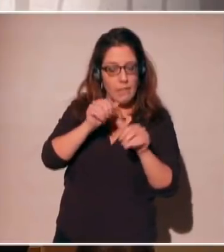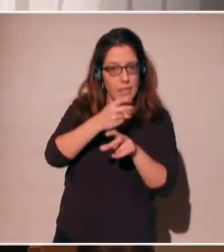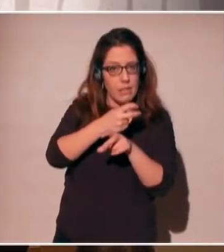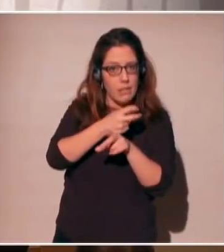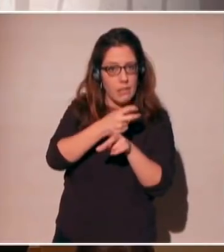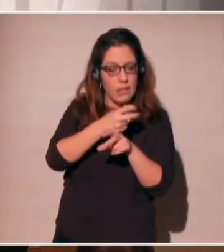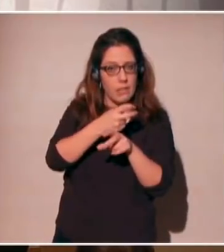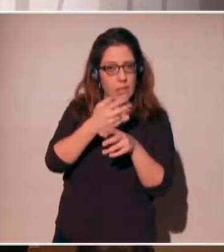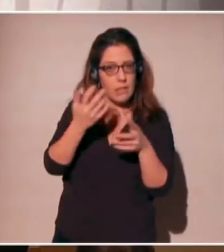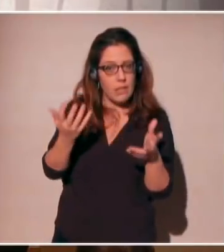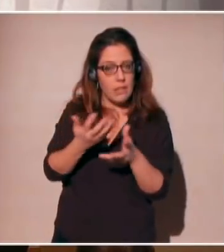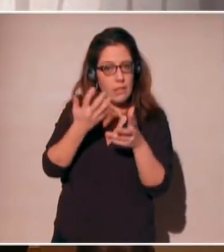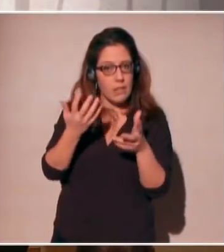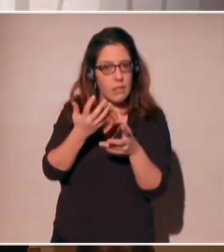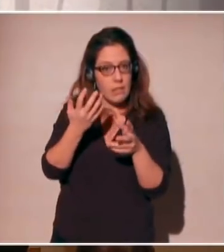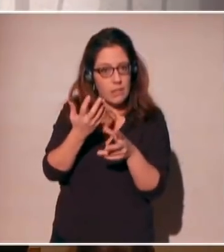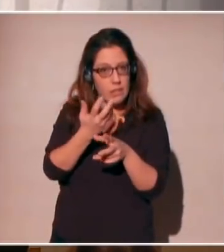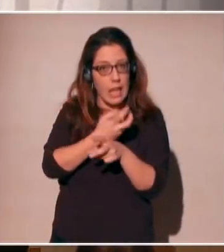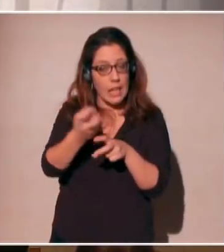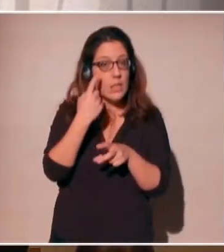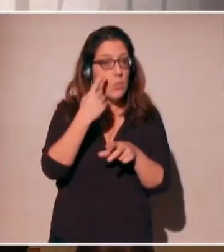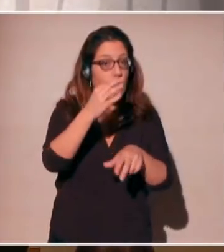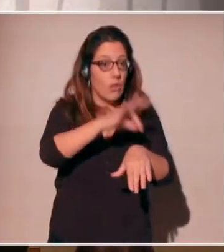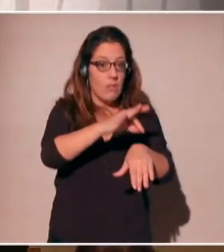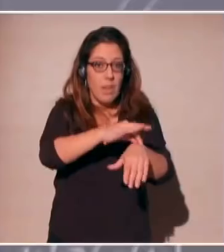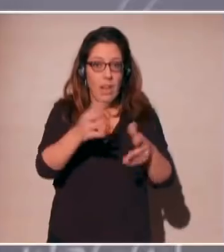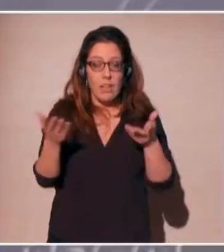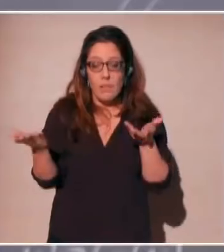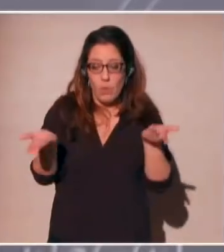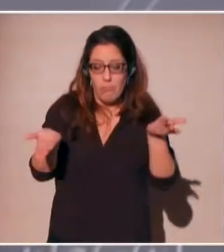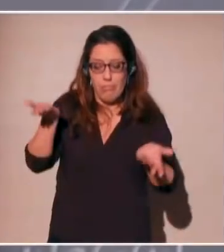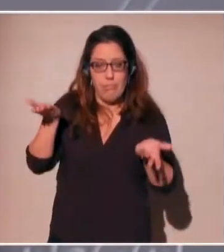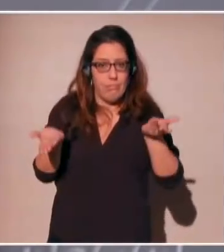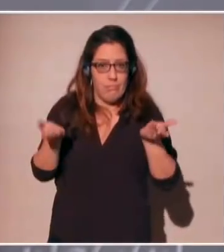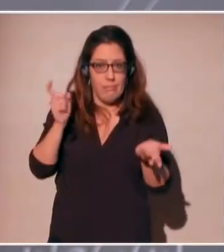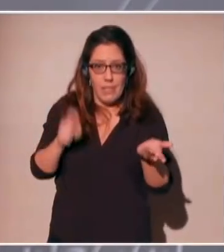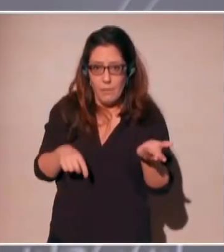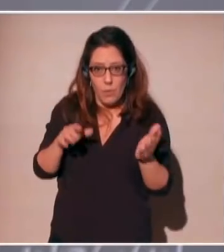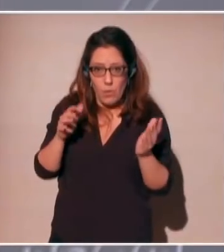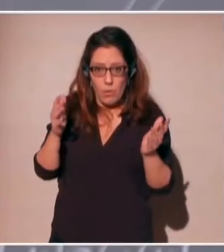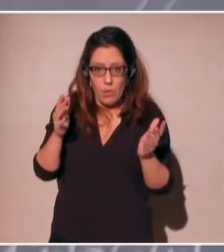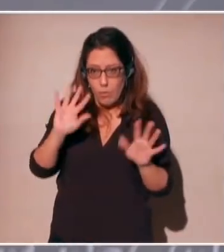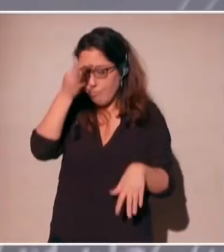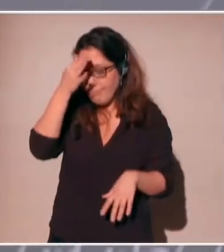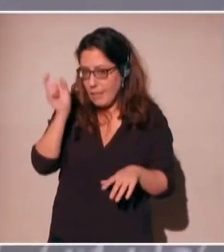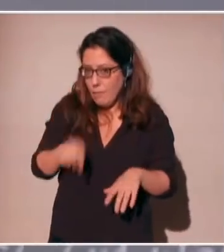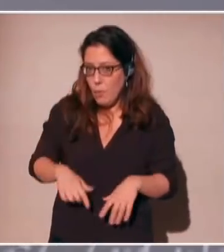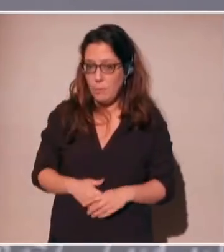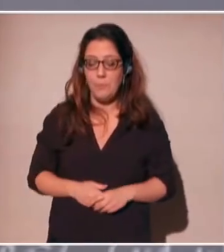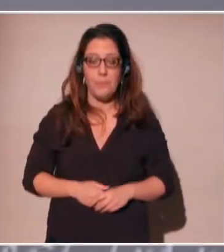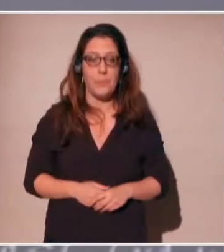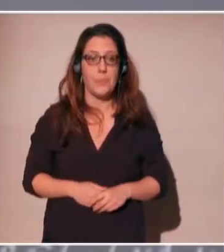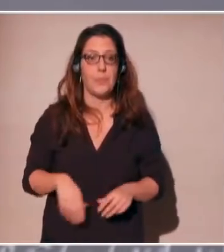opportunity to overcome those risks. The other thing we have to take into account is that as we rely more and more on the